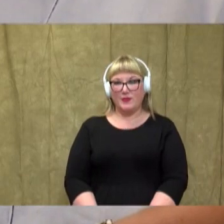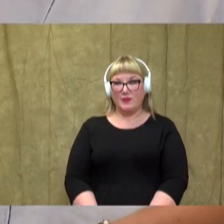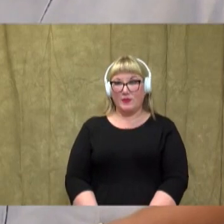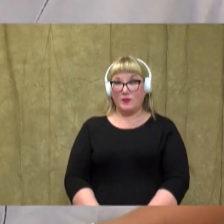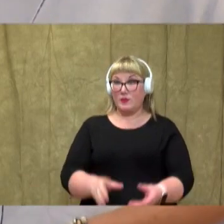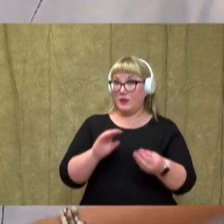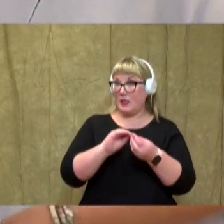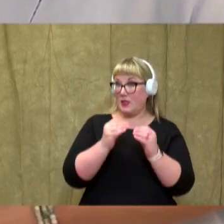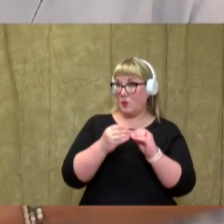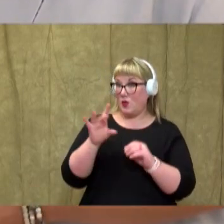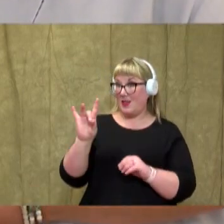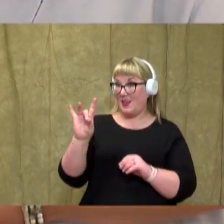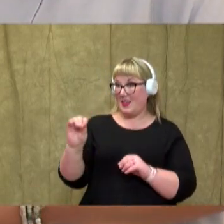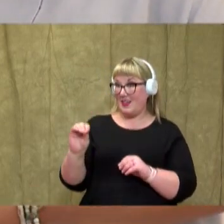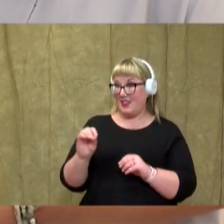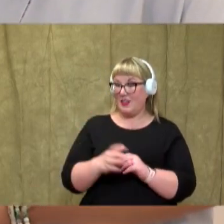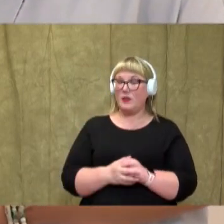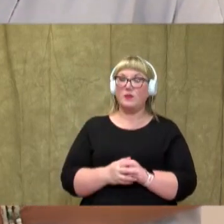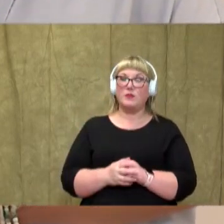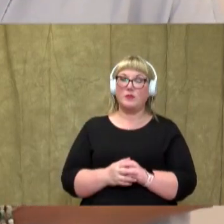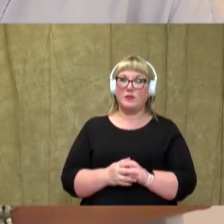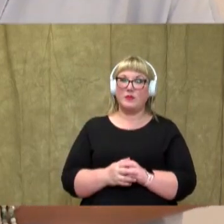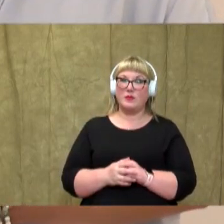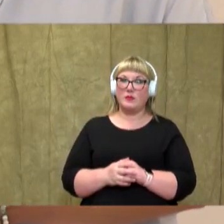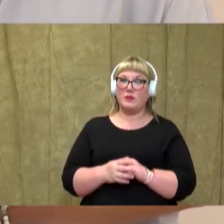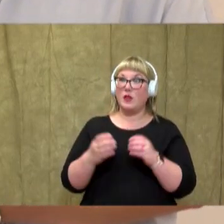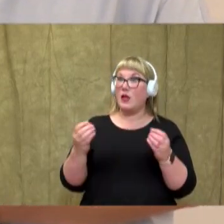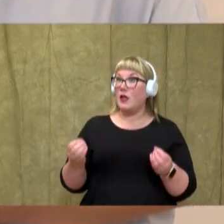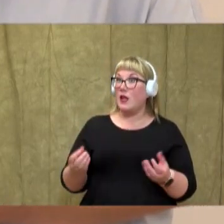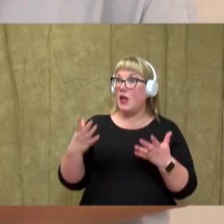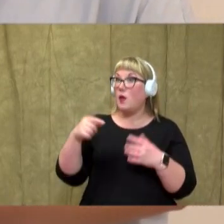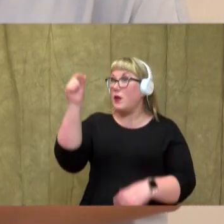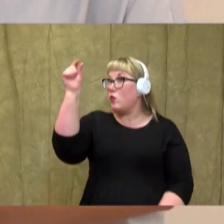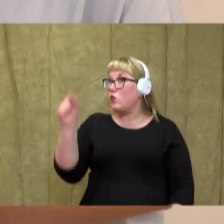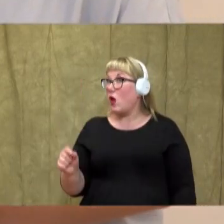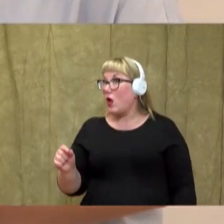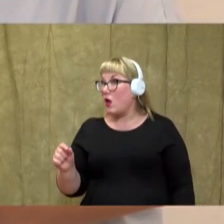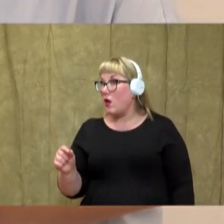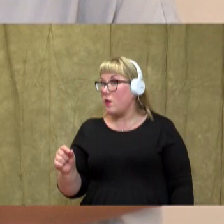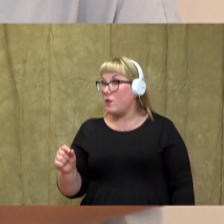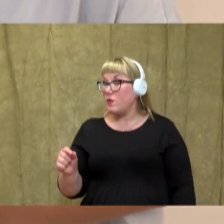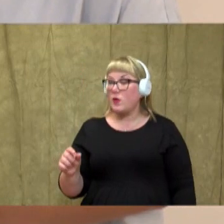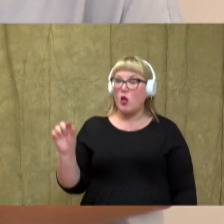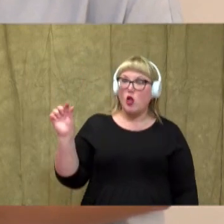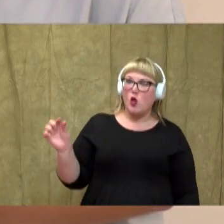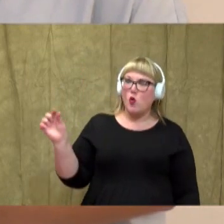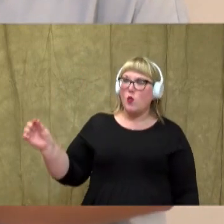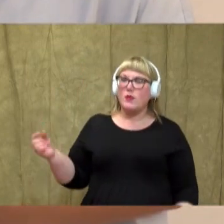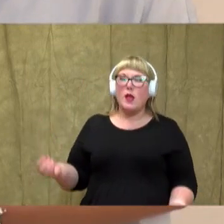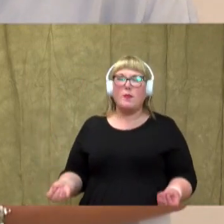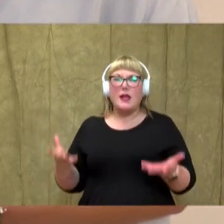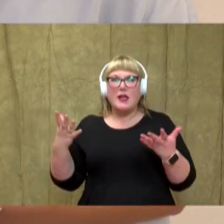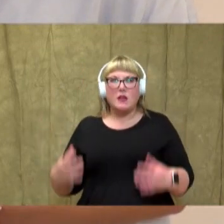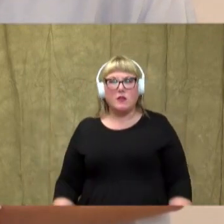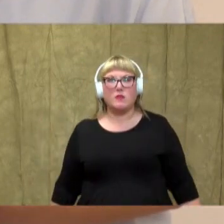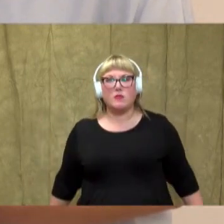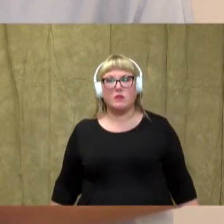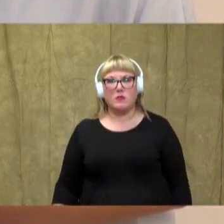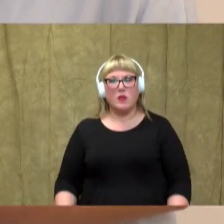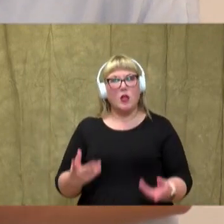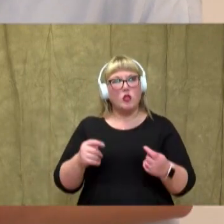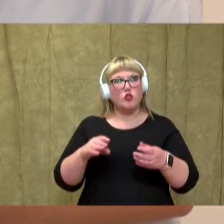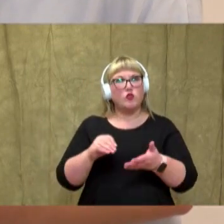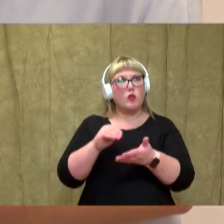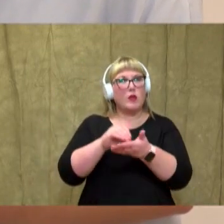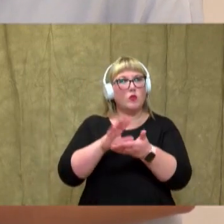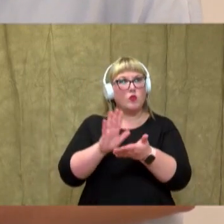It's the number 80. How many rods or cubes? And try to fill